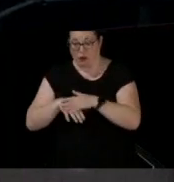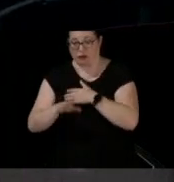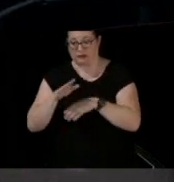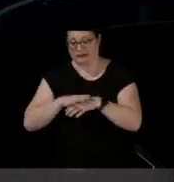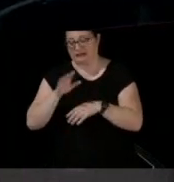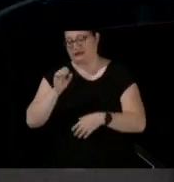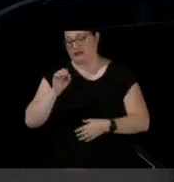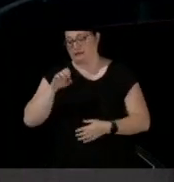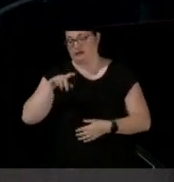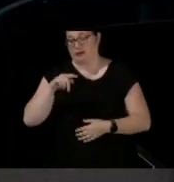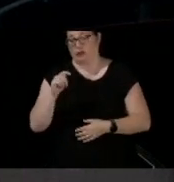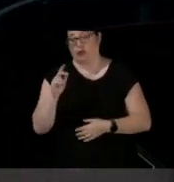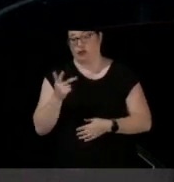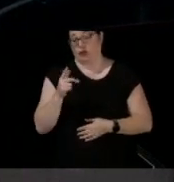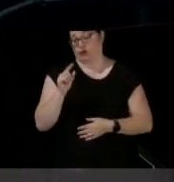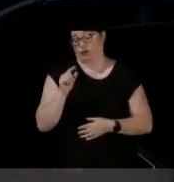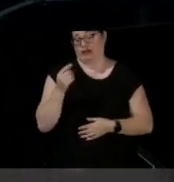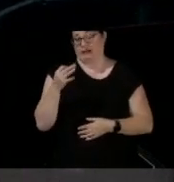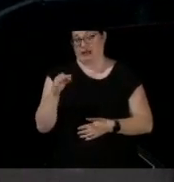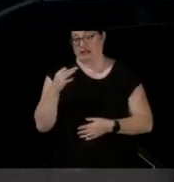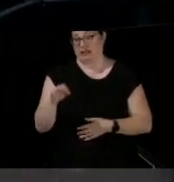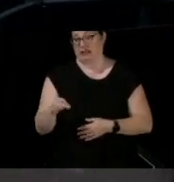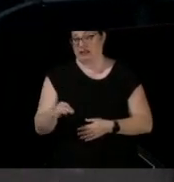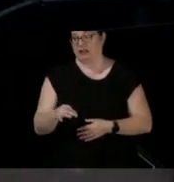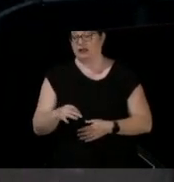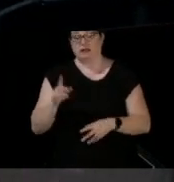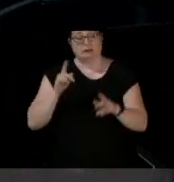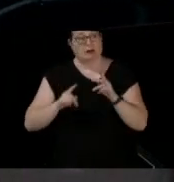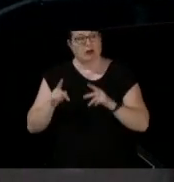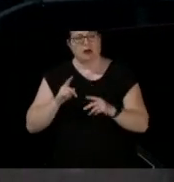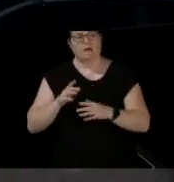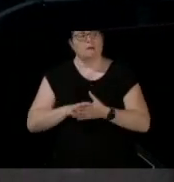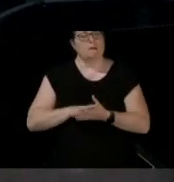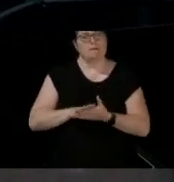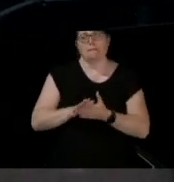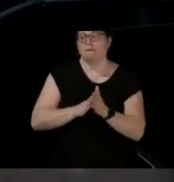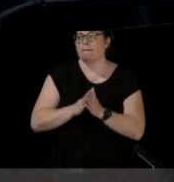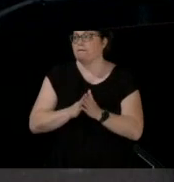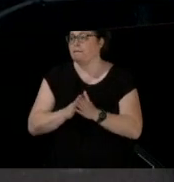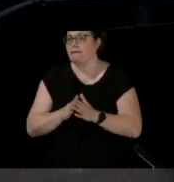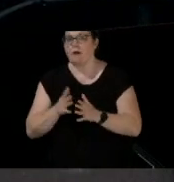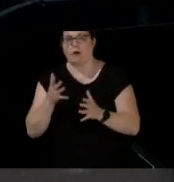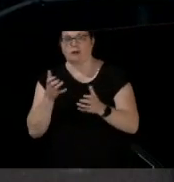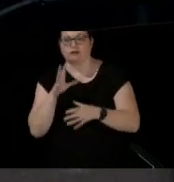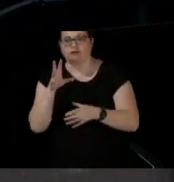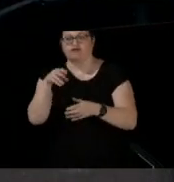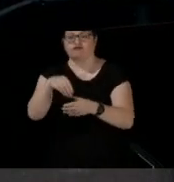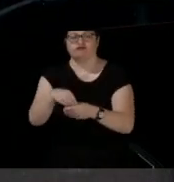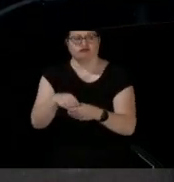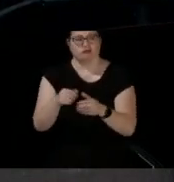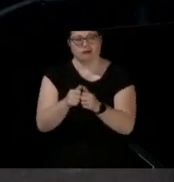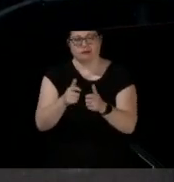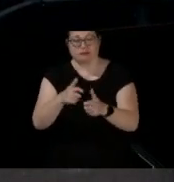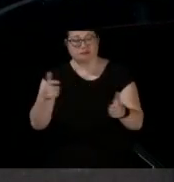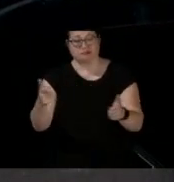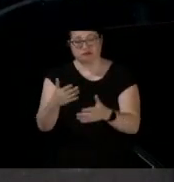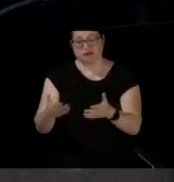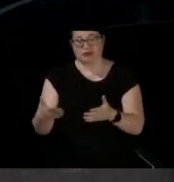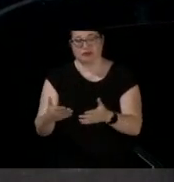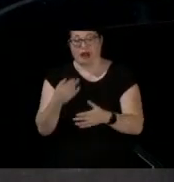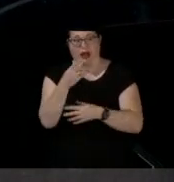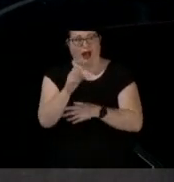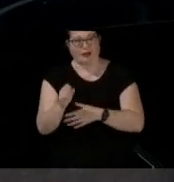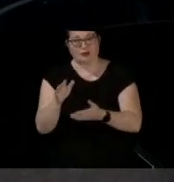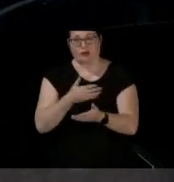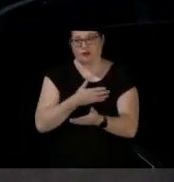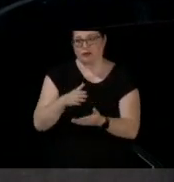September 3rd, 2019 as individuals seeking to take part in something larger than ourselves. High School Musical prepared